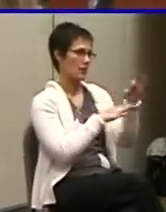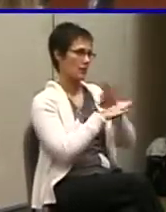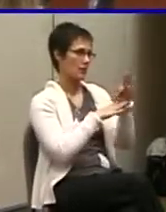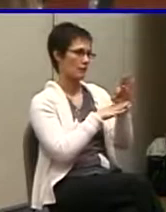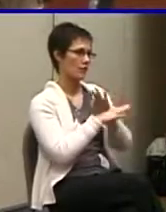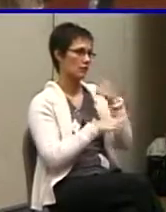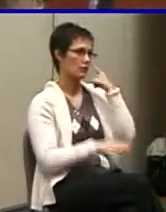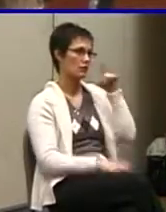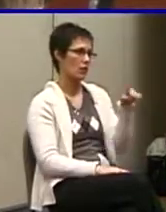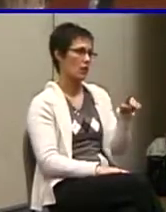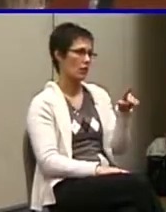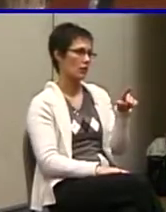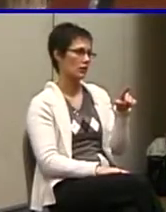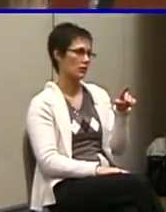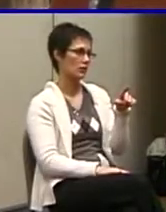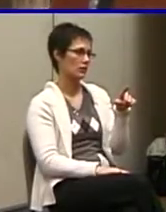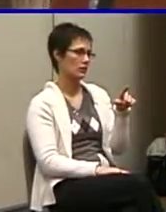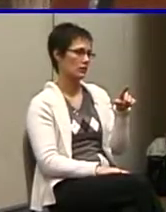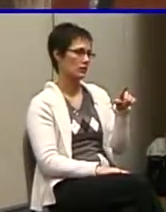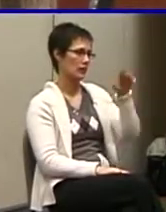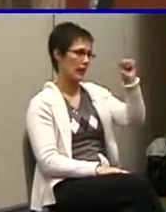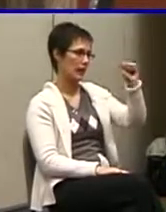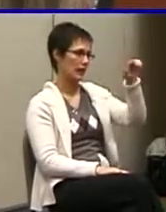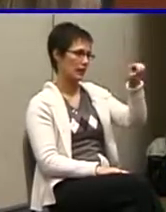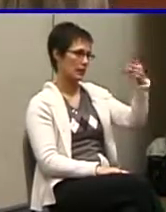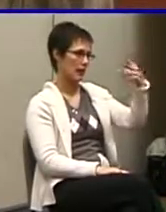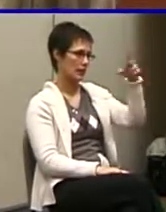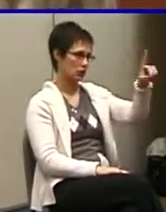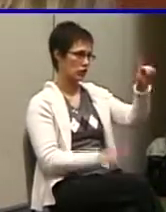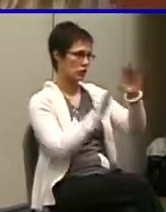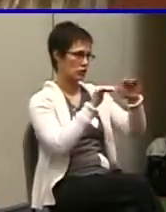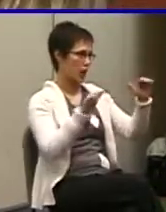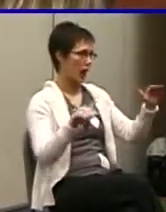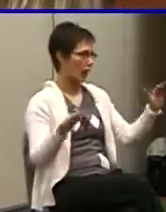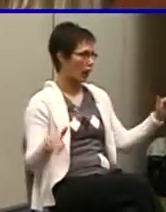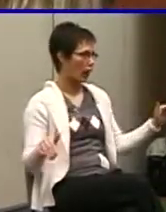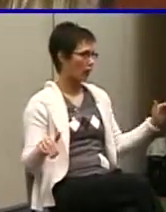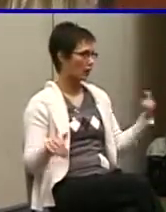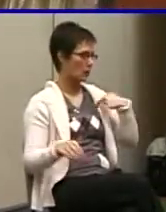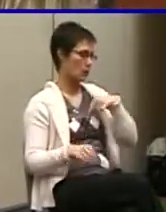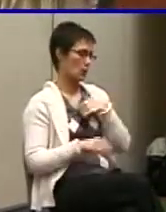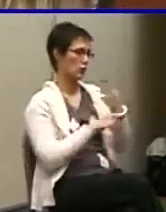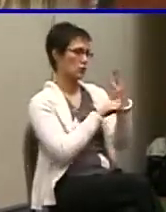for an ADHD child? I mean, usually we're used